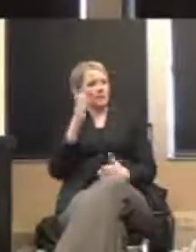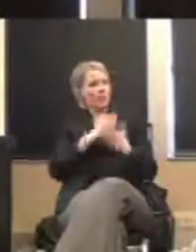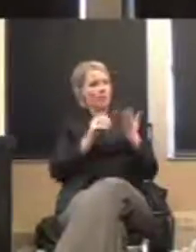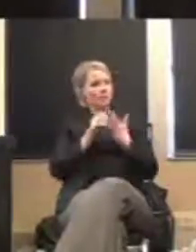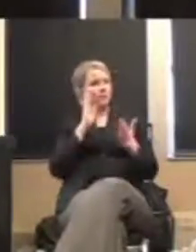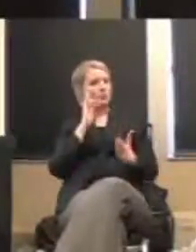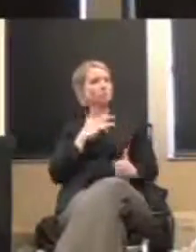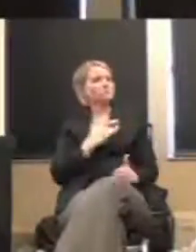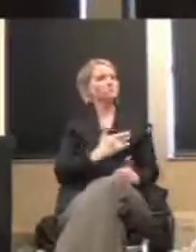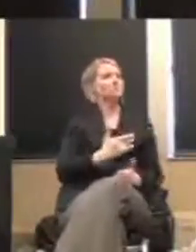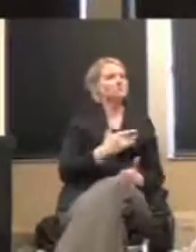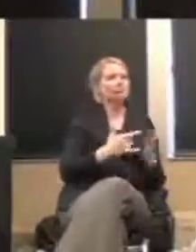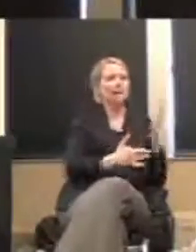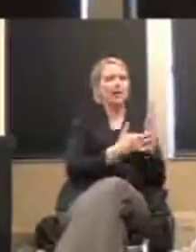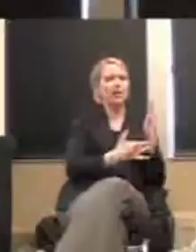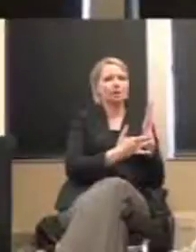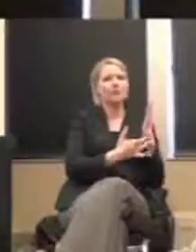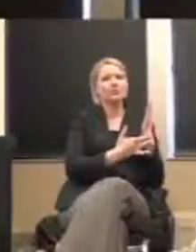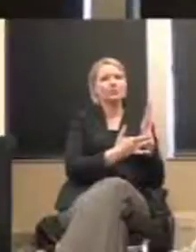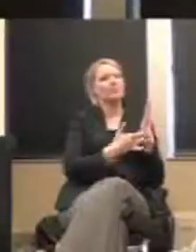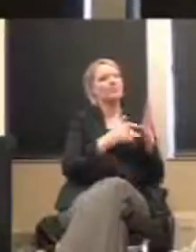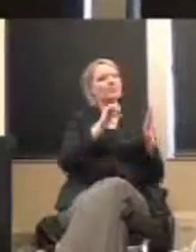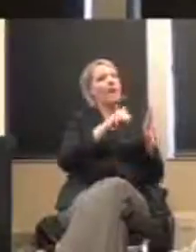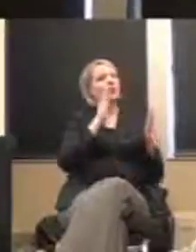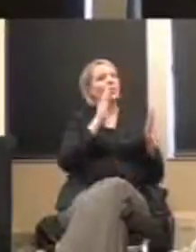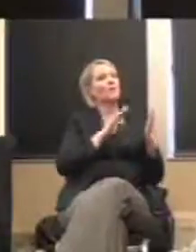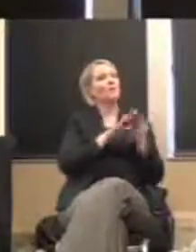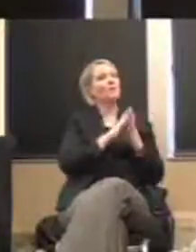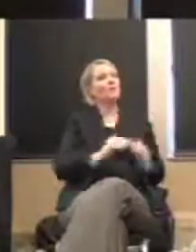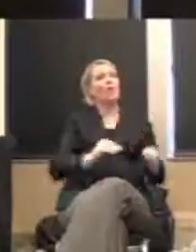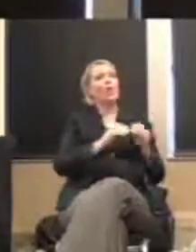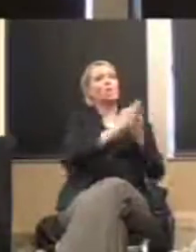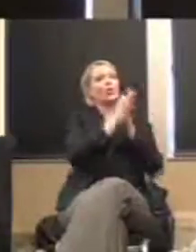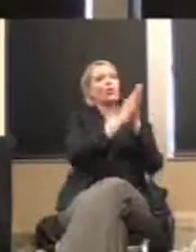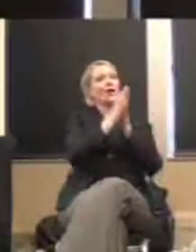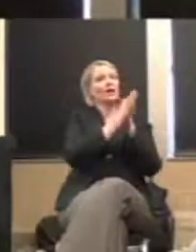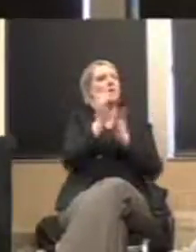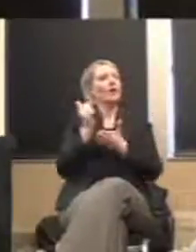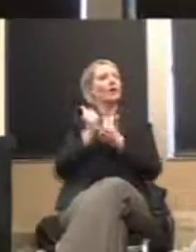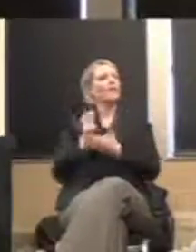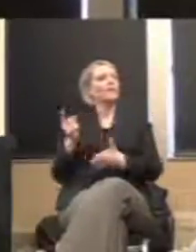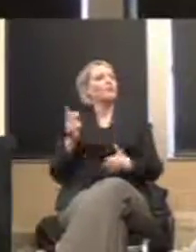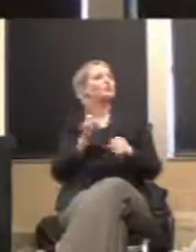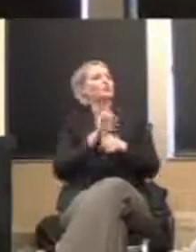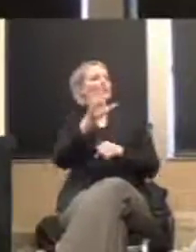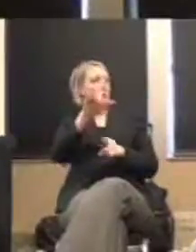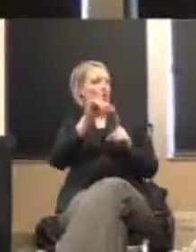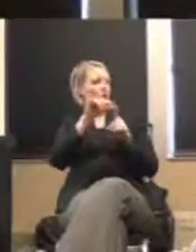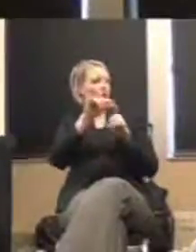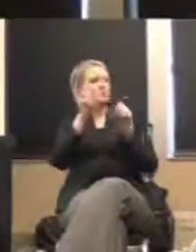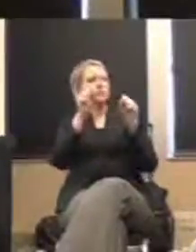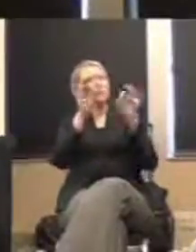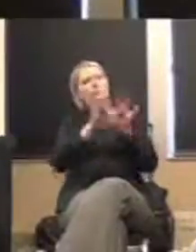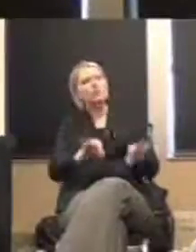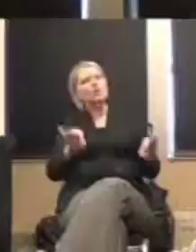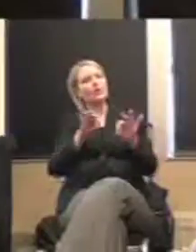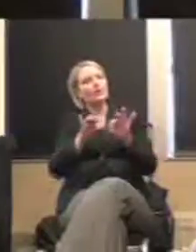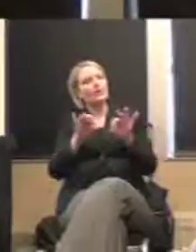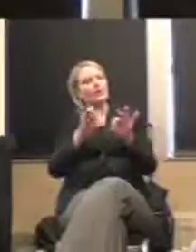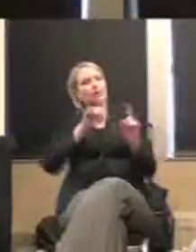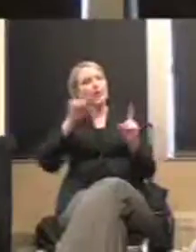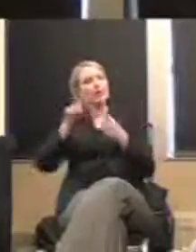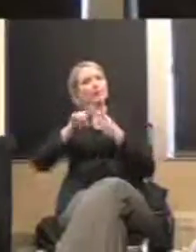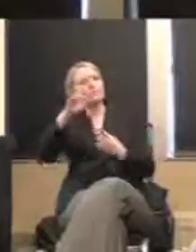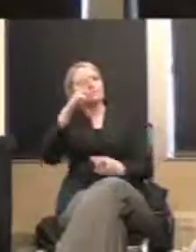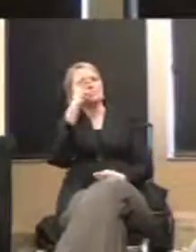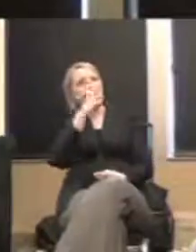that technology is going to be even more motivation to help them use their words. And so it's really important to go back to your speech pathologist and